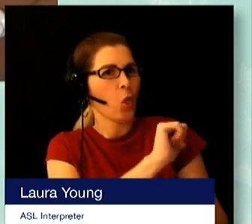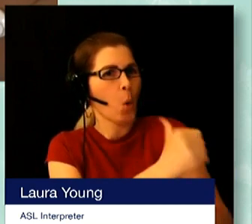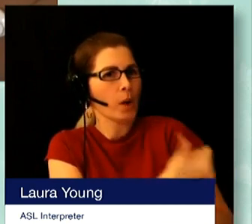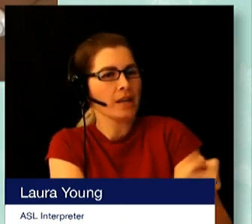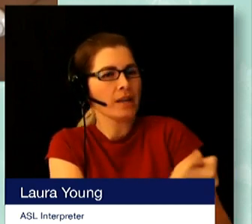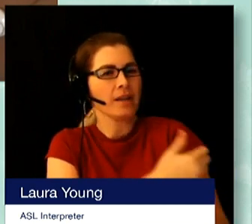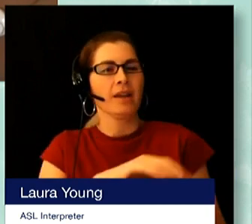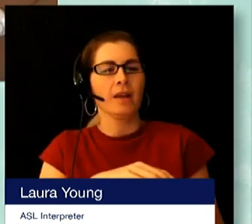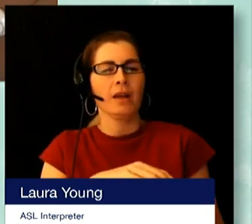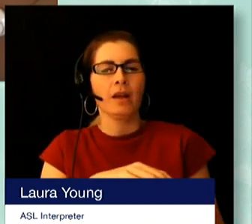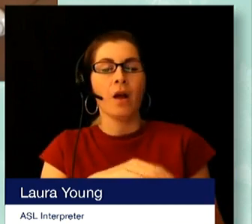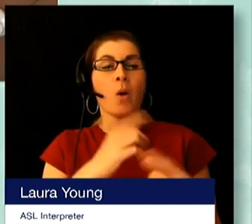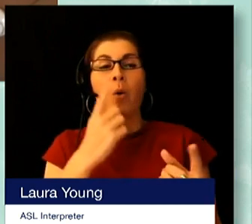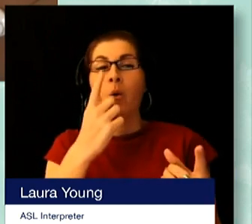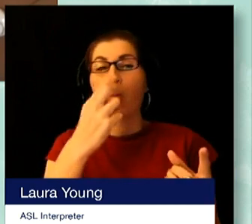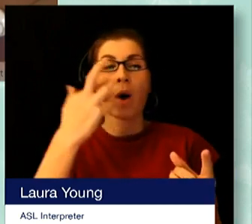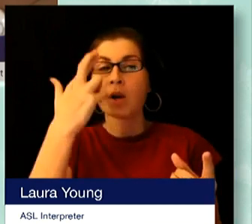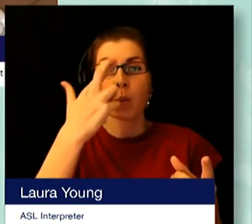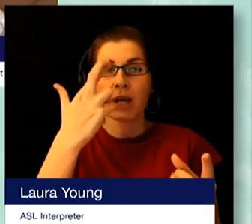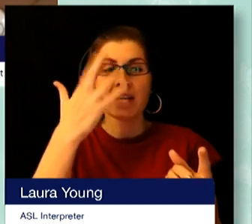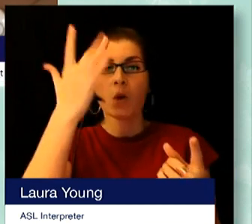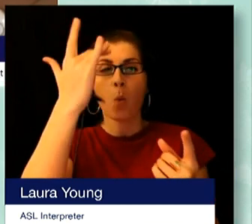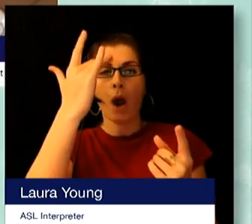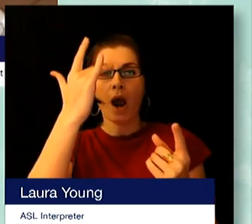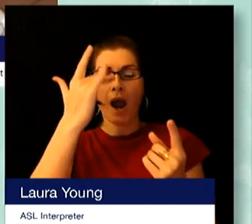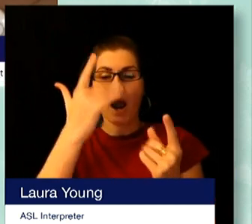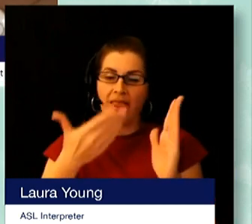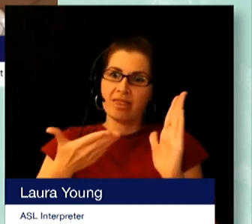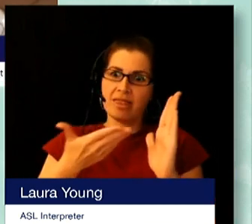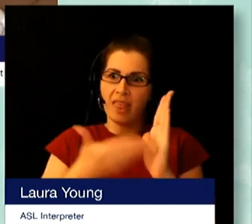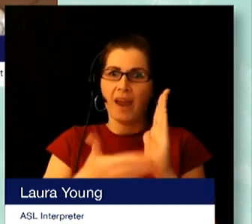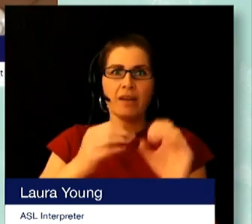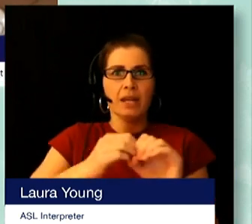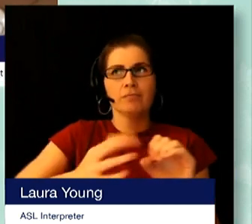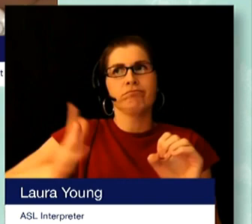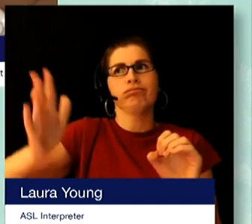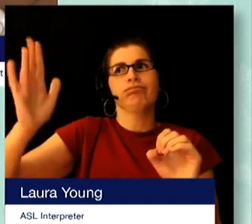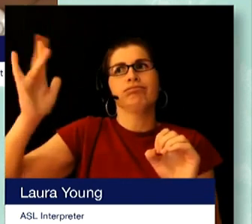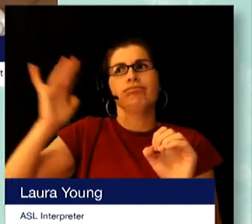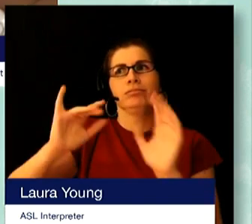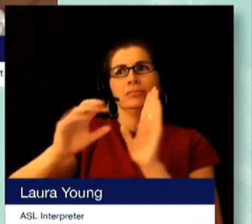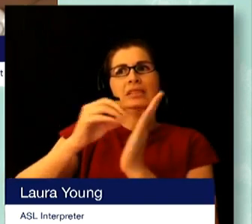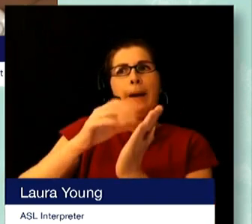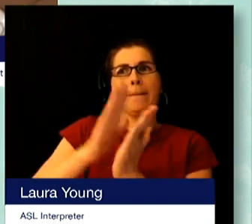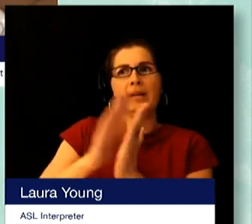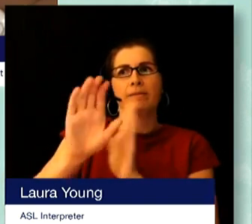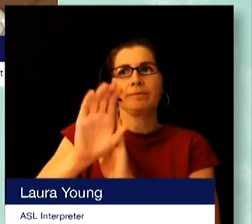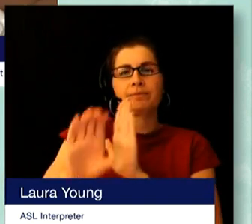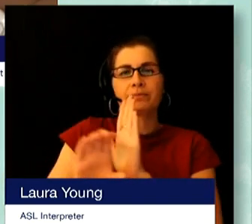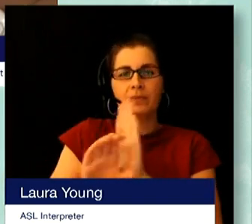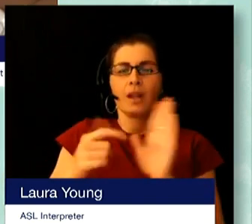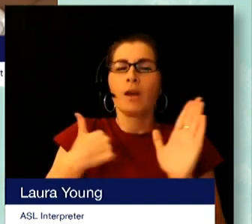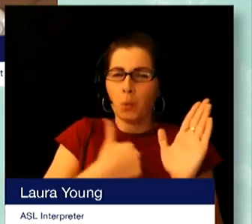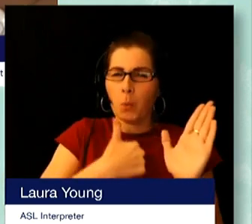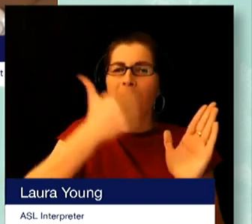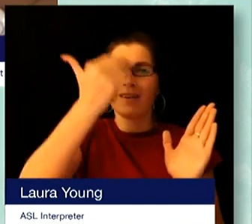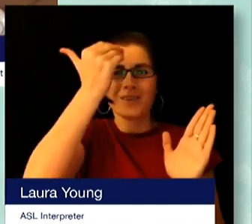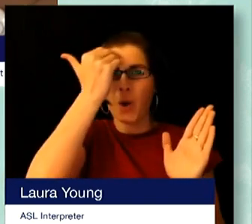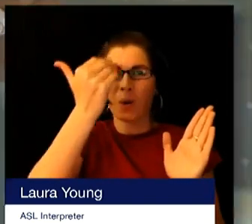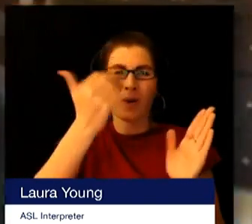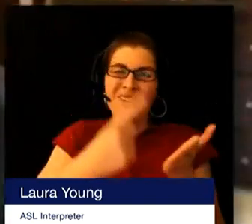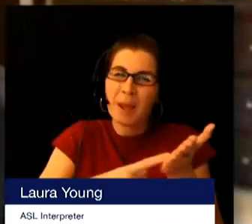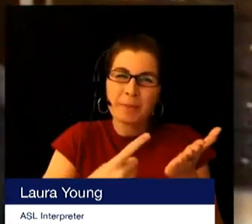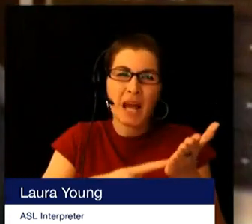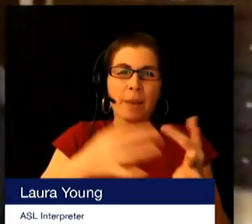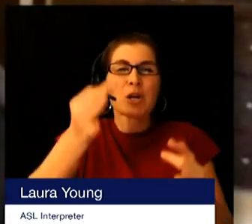of the reasons why it was in these kind of original founding documents is because we've long known that criminal laws are too harsh when they're